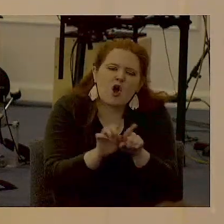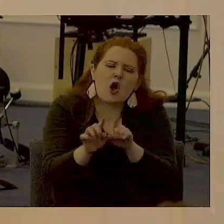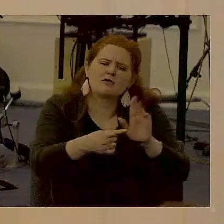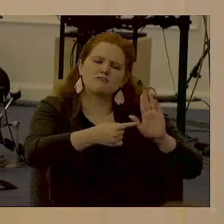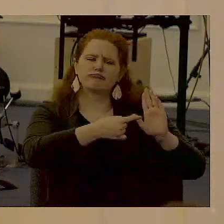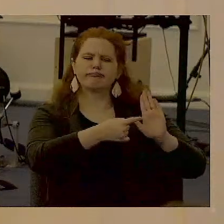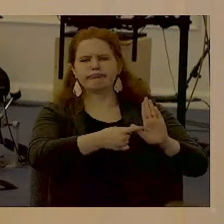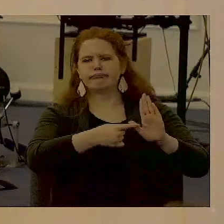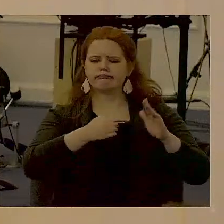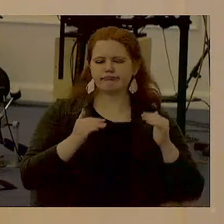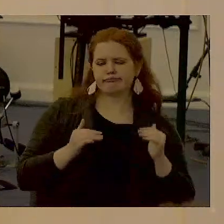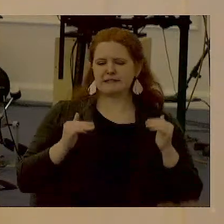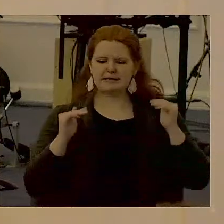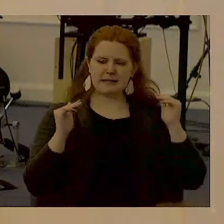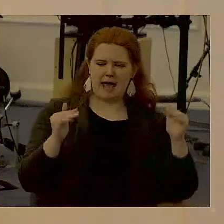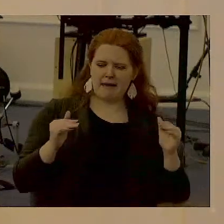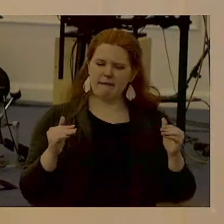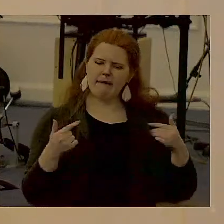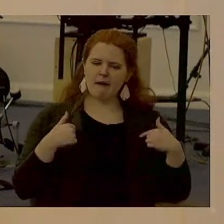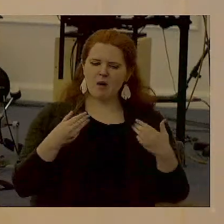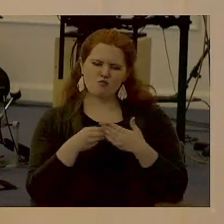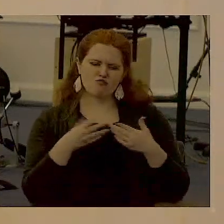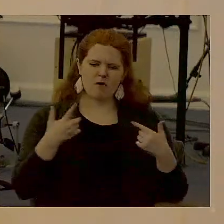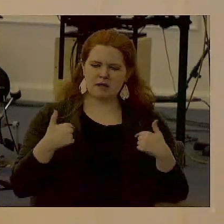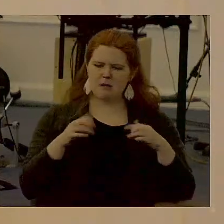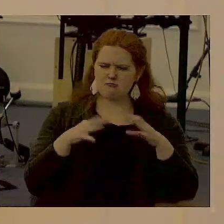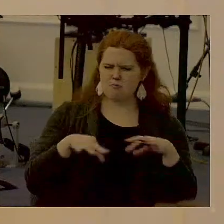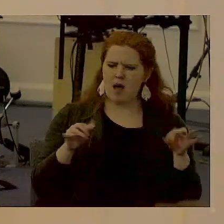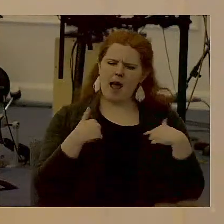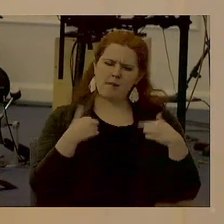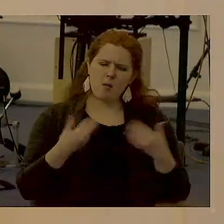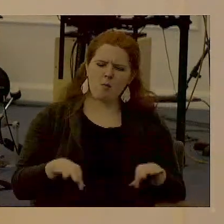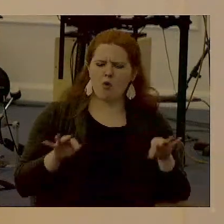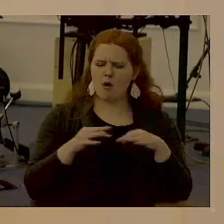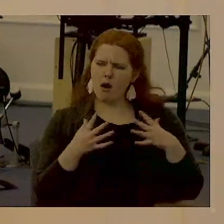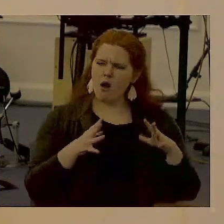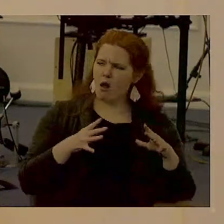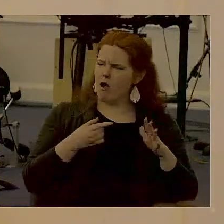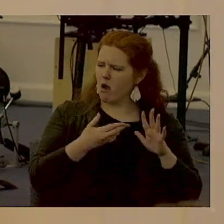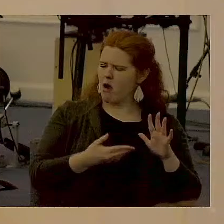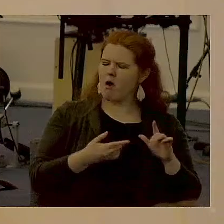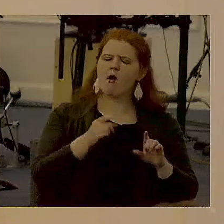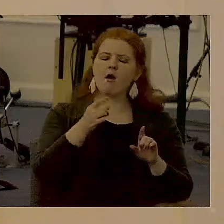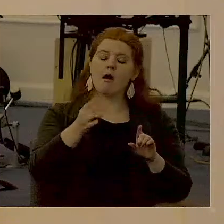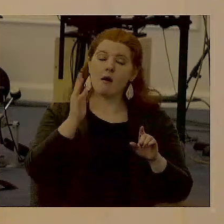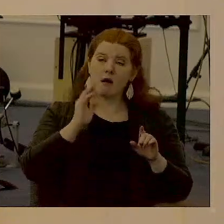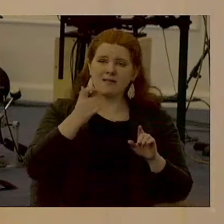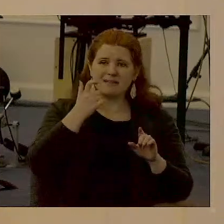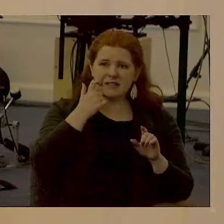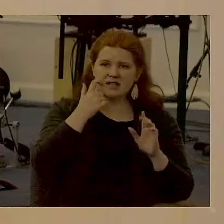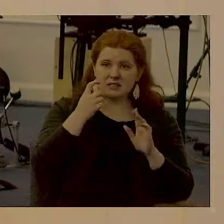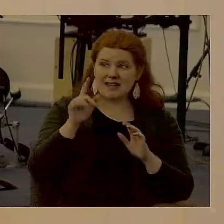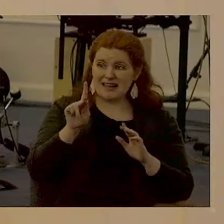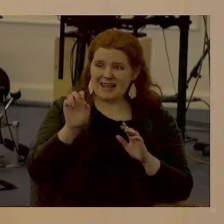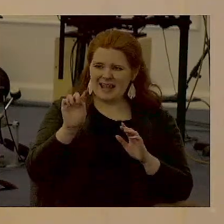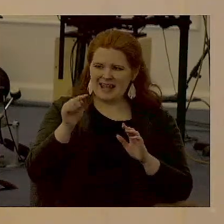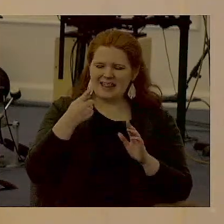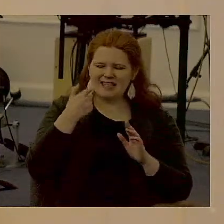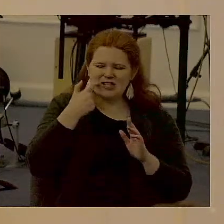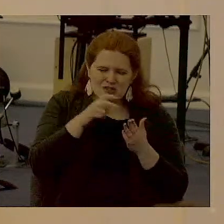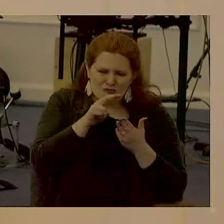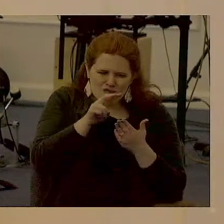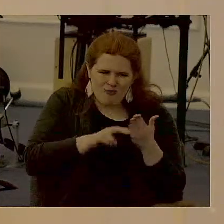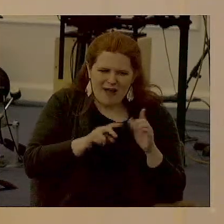sign of status, a sign of importance. Which is why that passage that we just heard Keith read from Isaiah